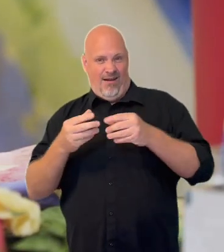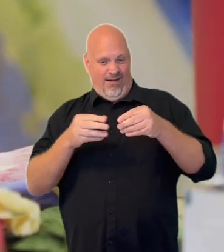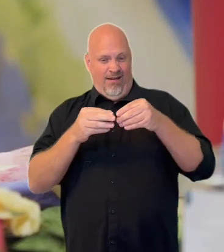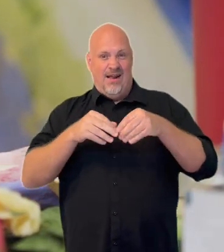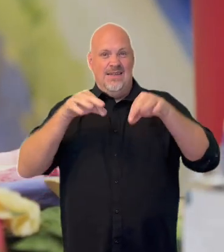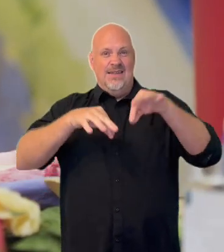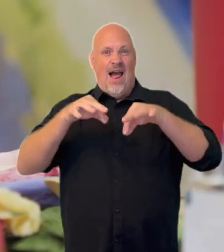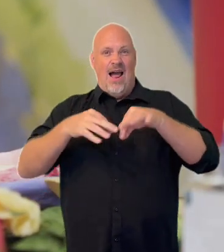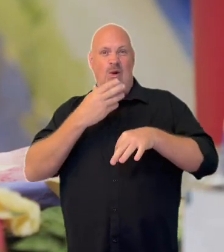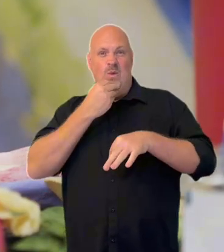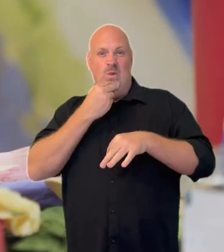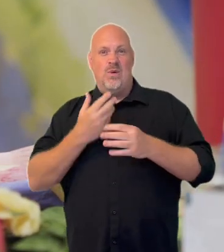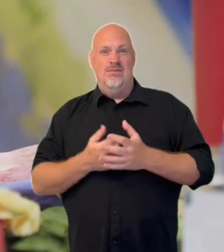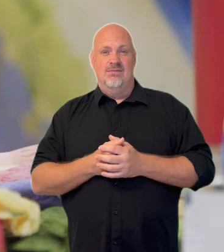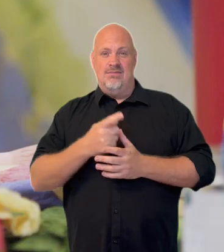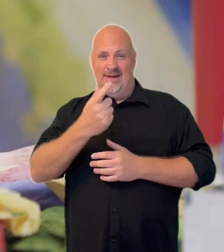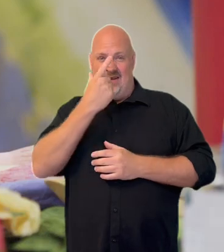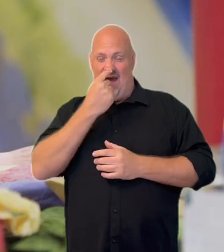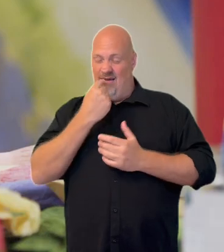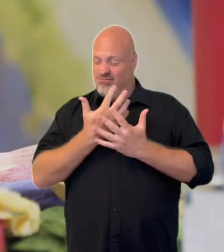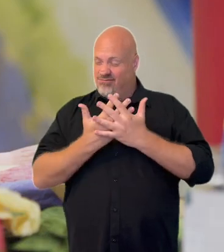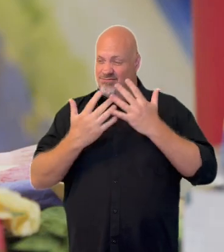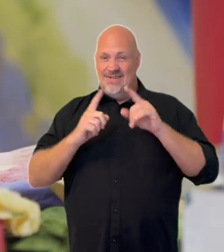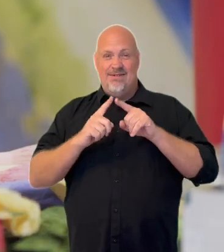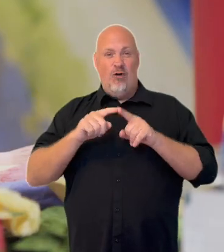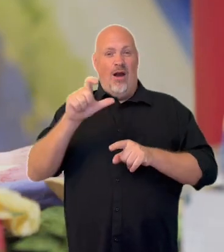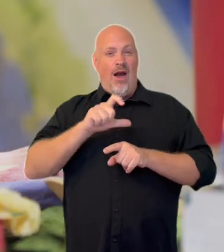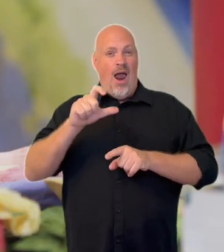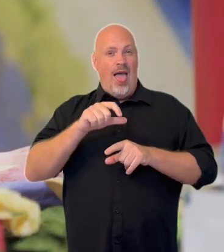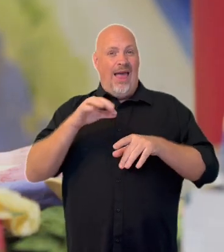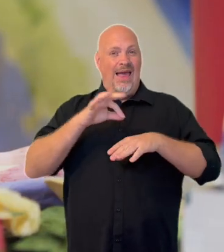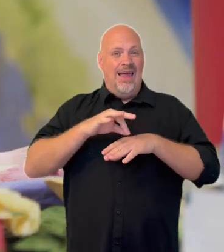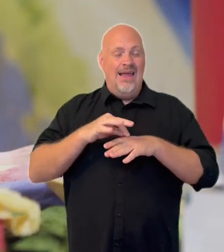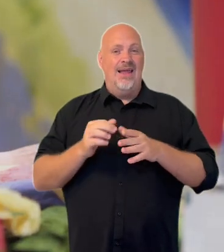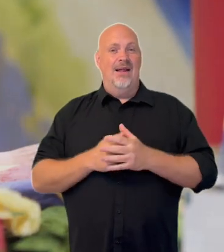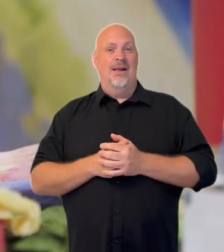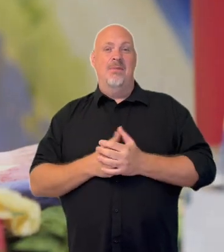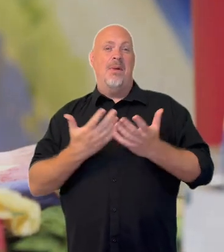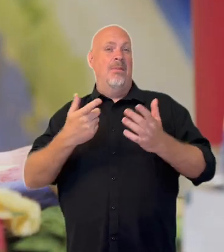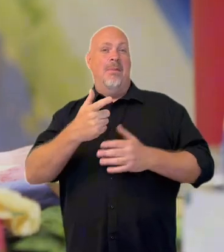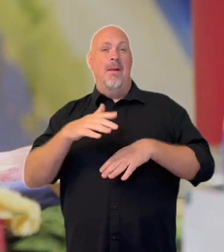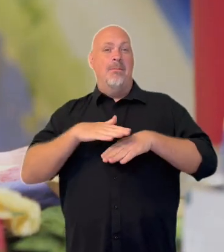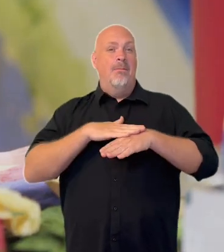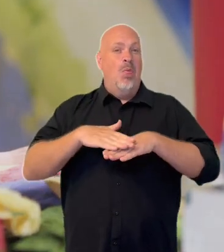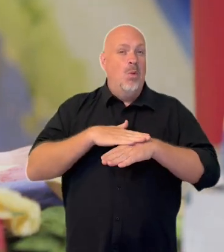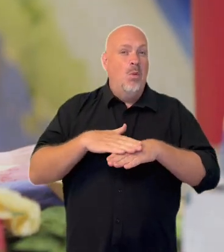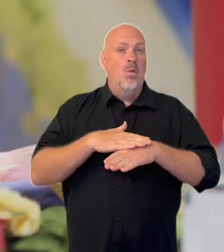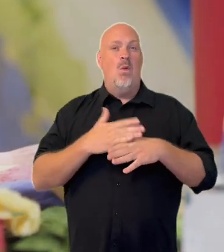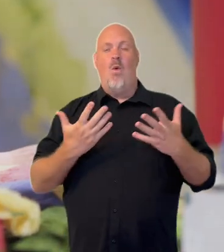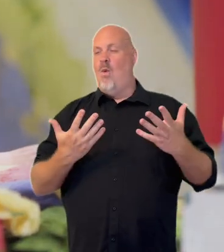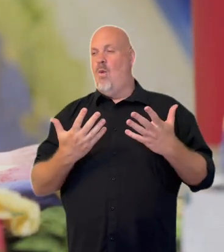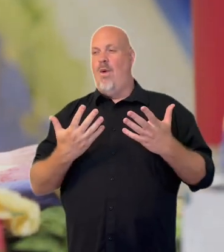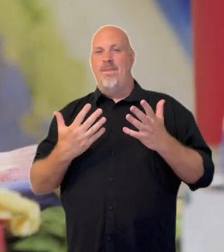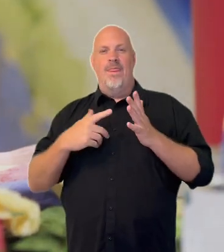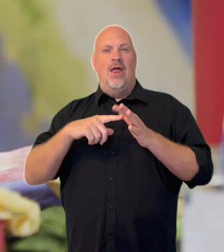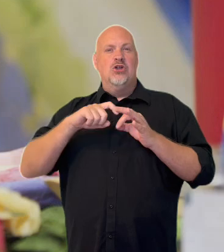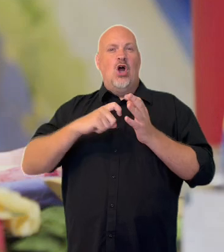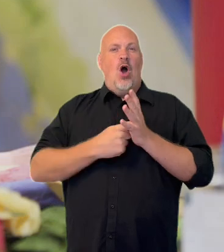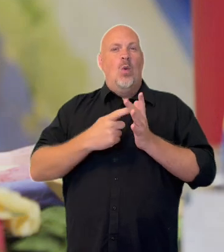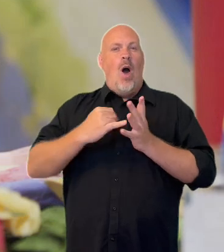use loads of different colour inks. So if you wanted to make some blue flowers, for instance, or some really